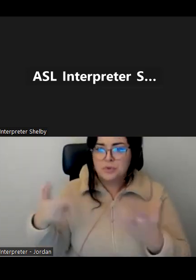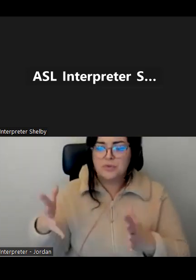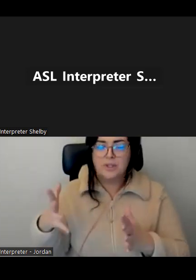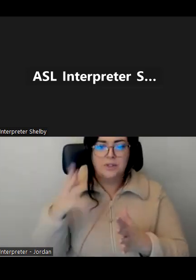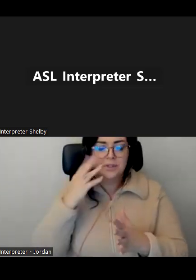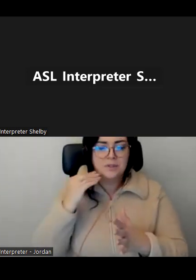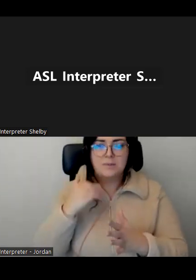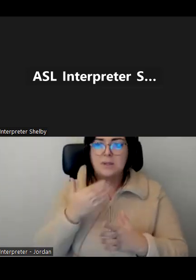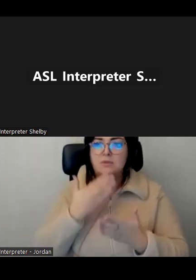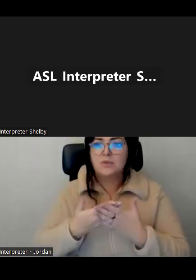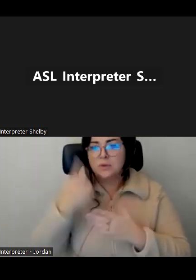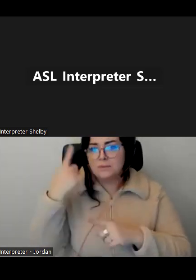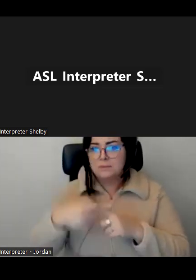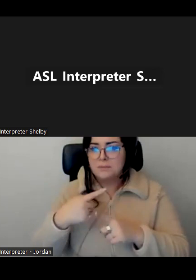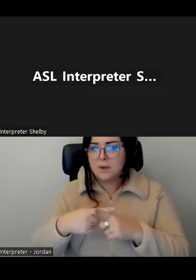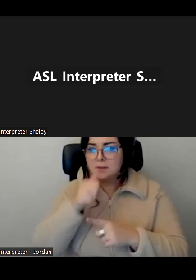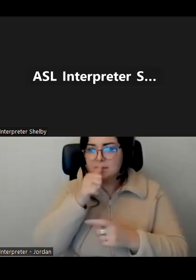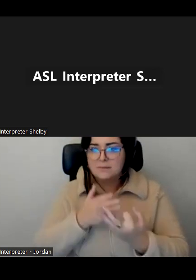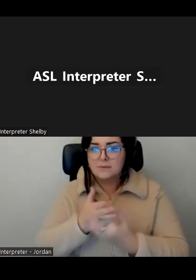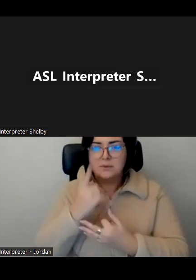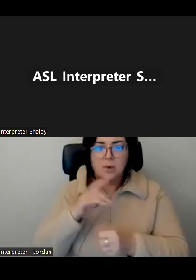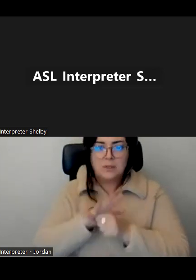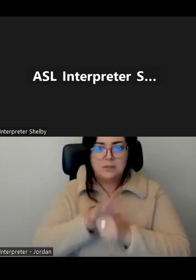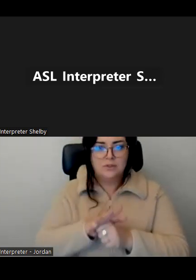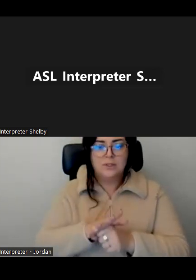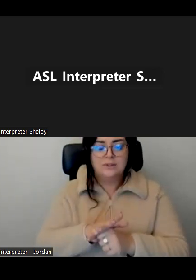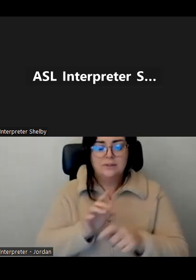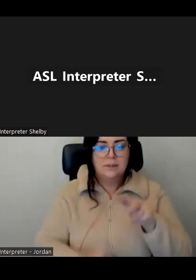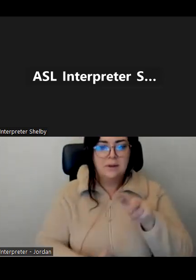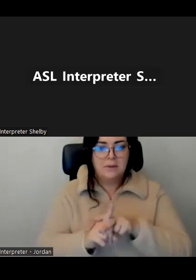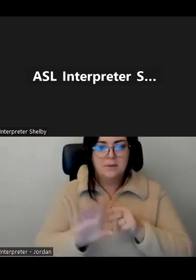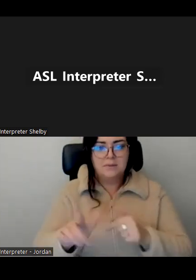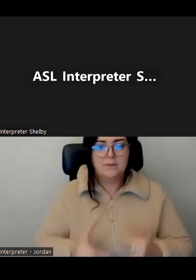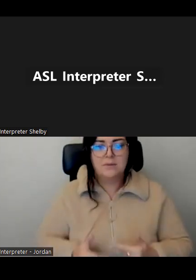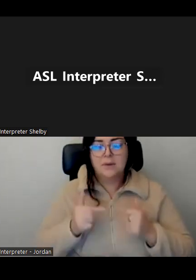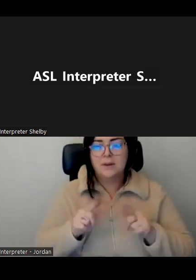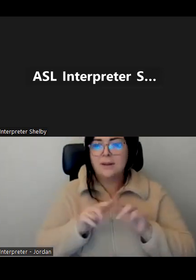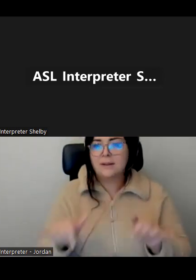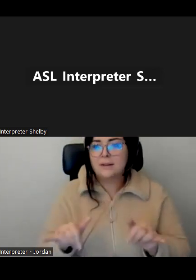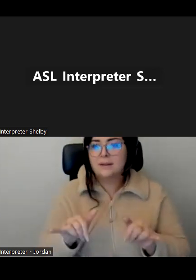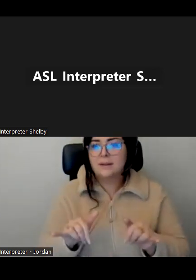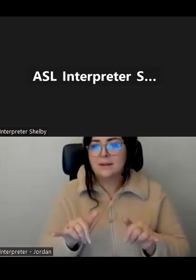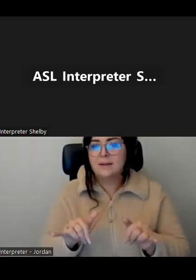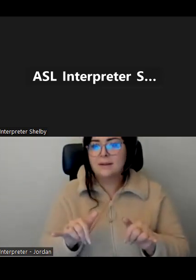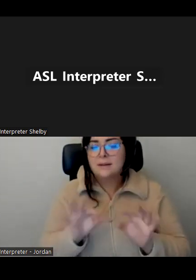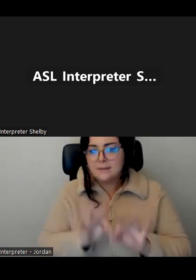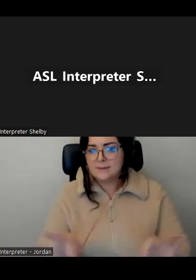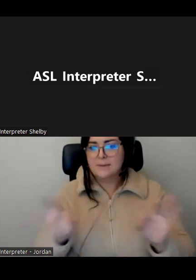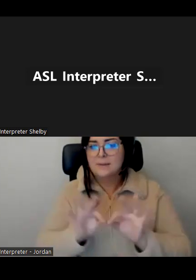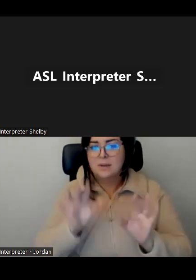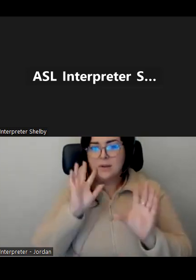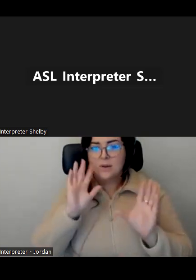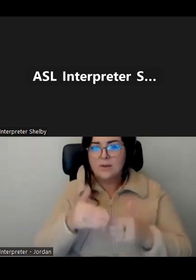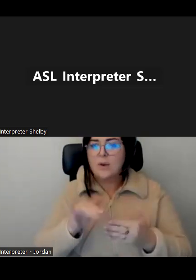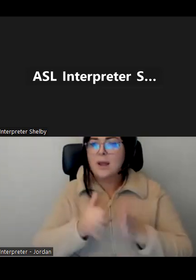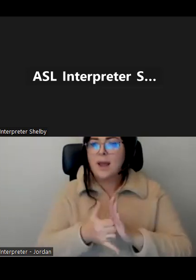stress management strategies at this point in life. It's also important that we focus on using the